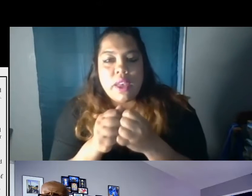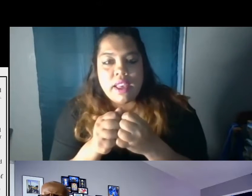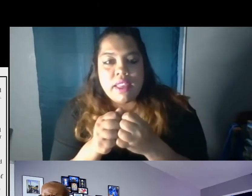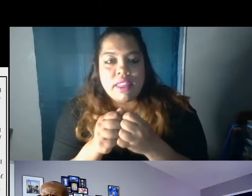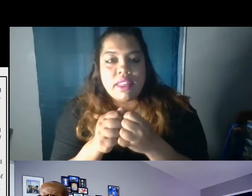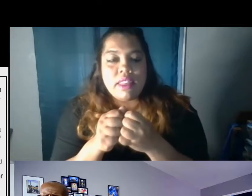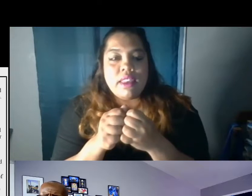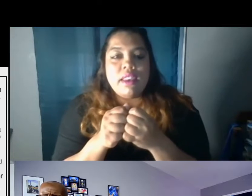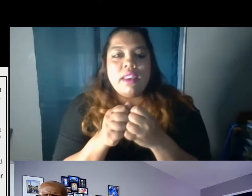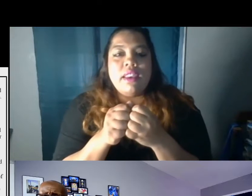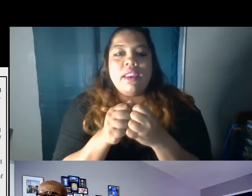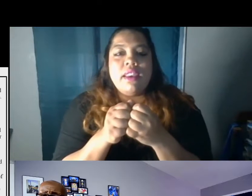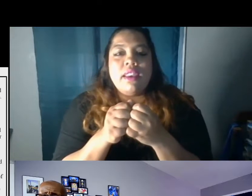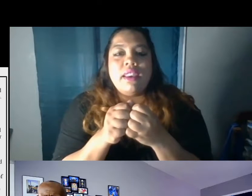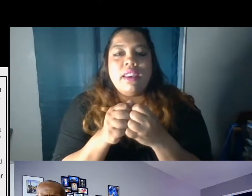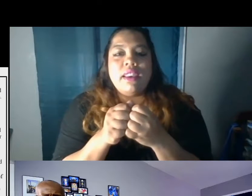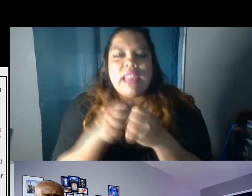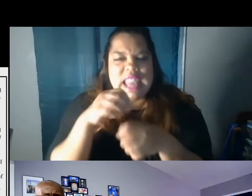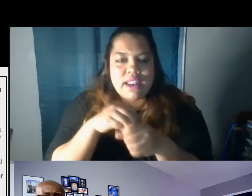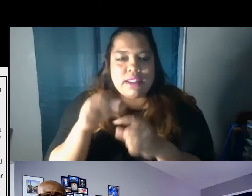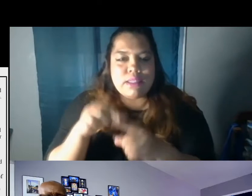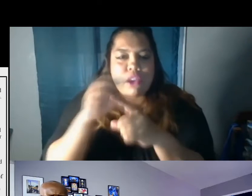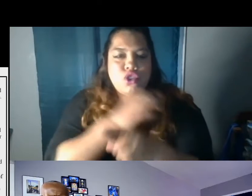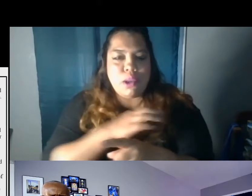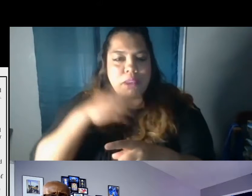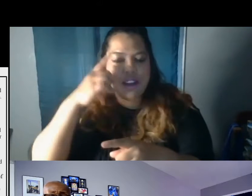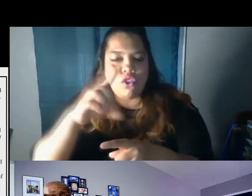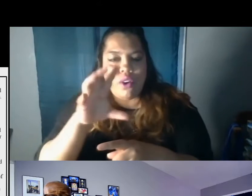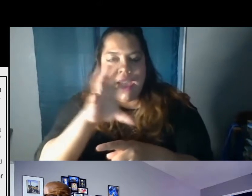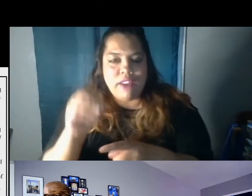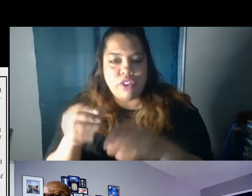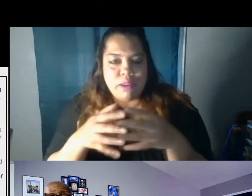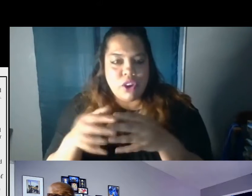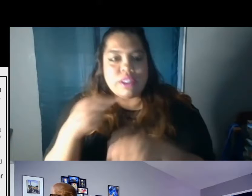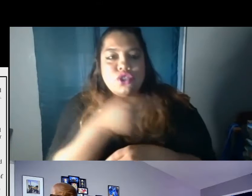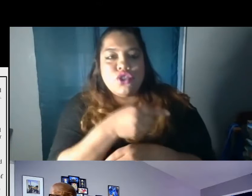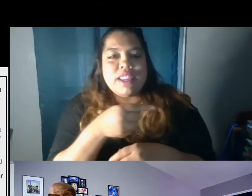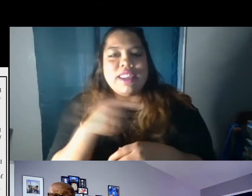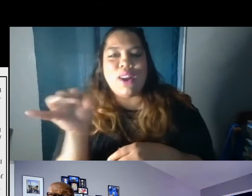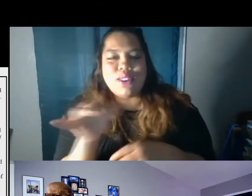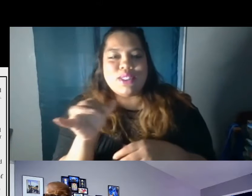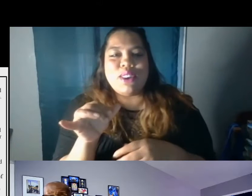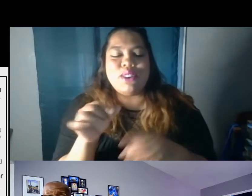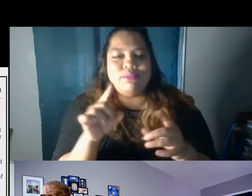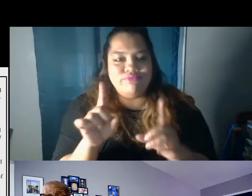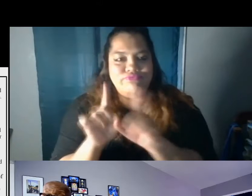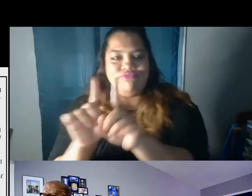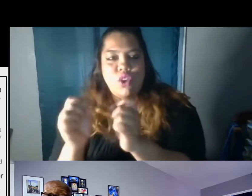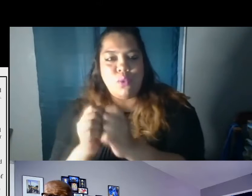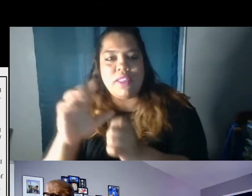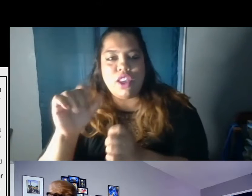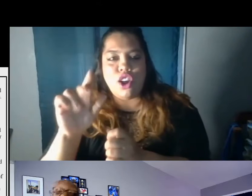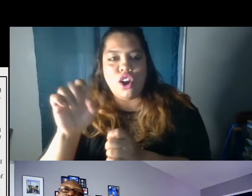Elaine Locke at a meeting of the Association for the Study of Negro